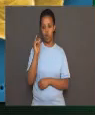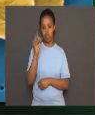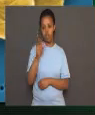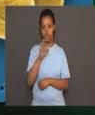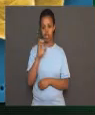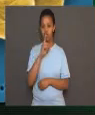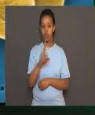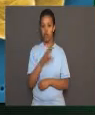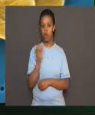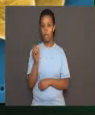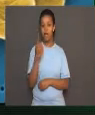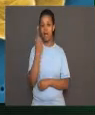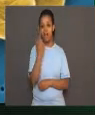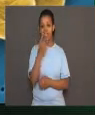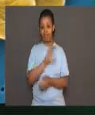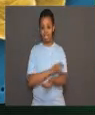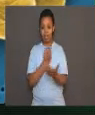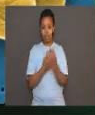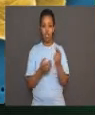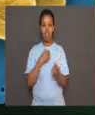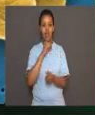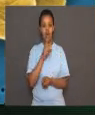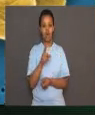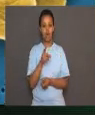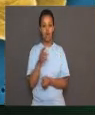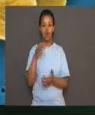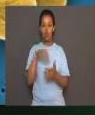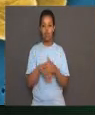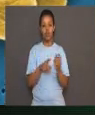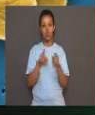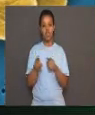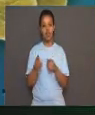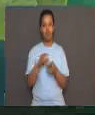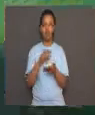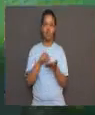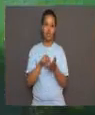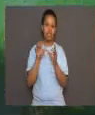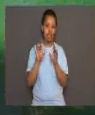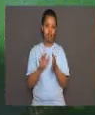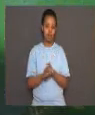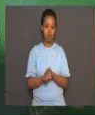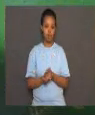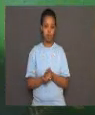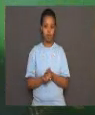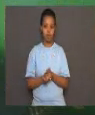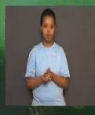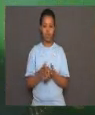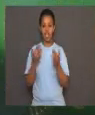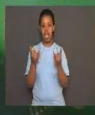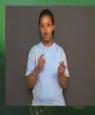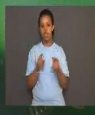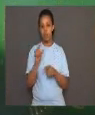single-celled organisms that do not have a nucleus. Let us review